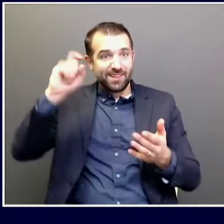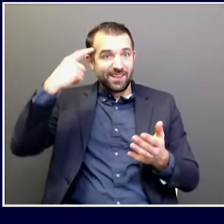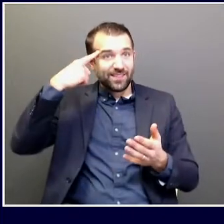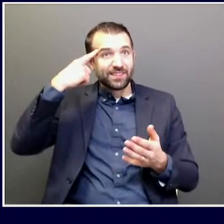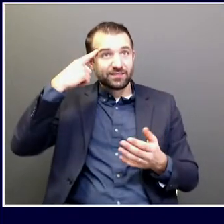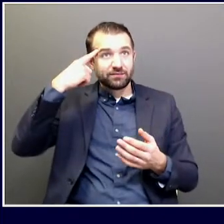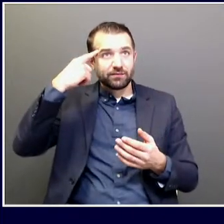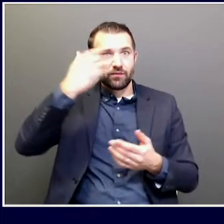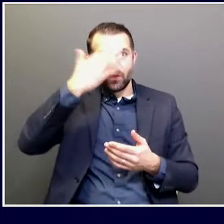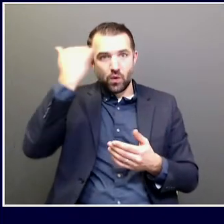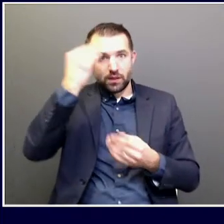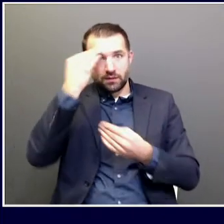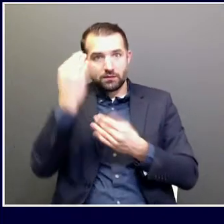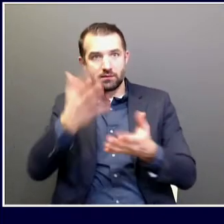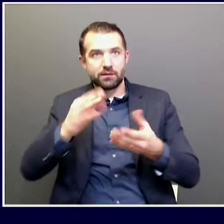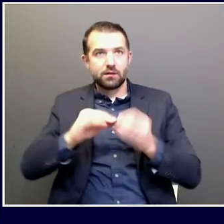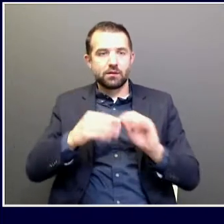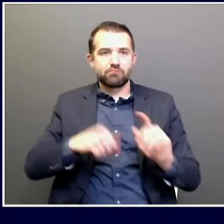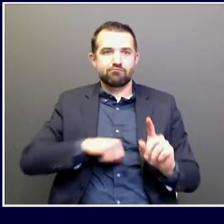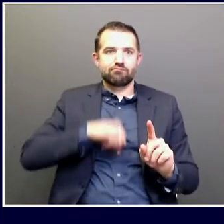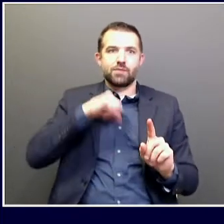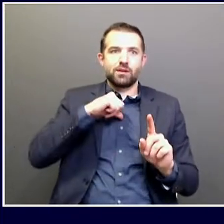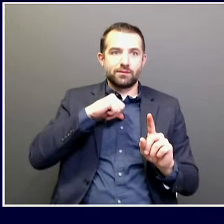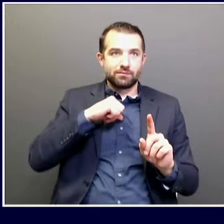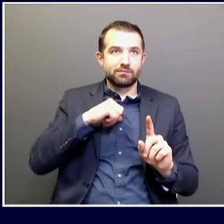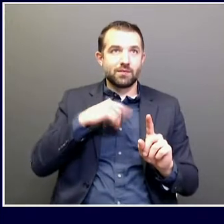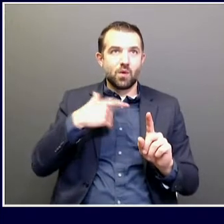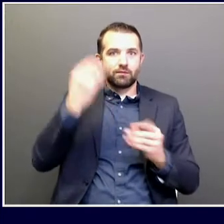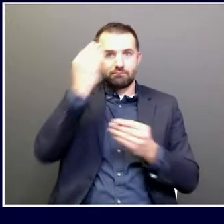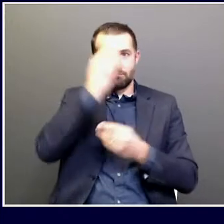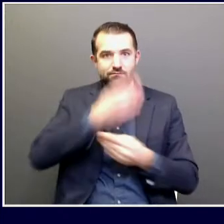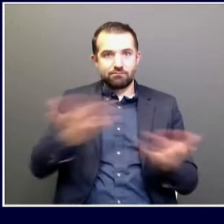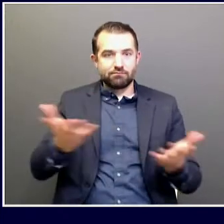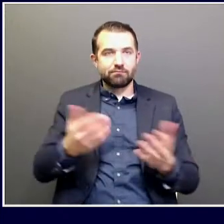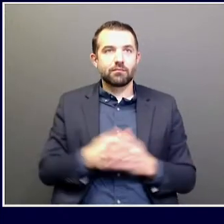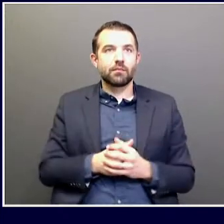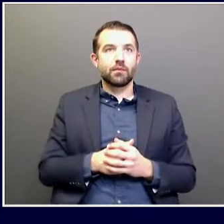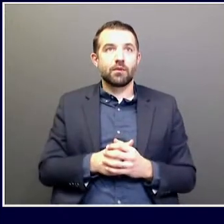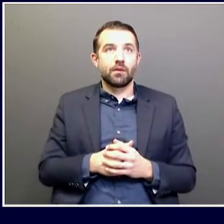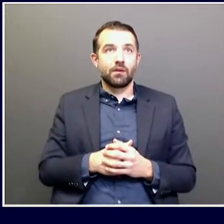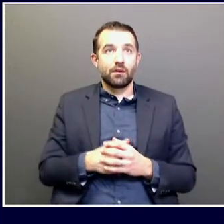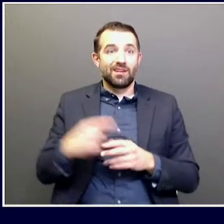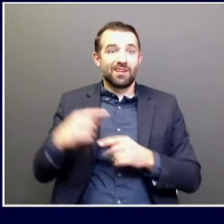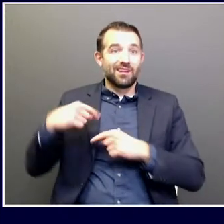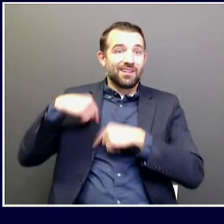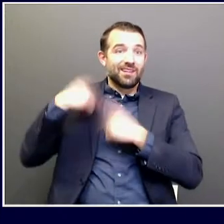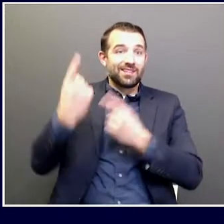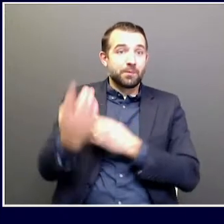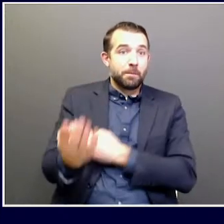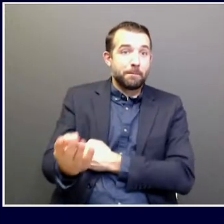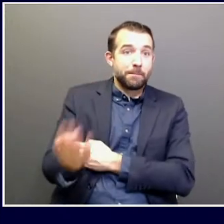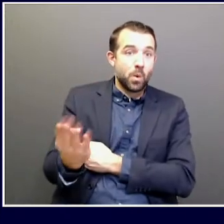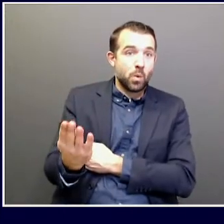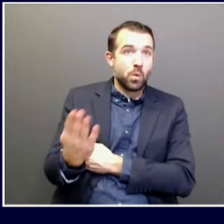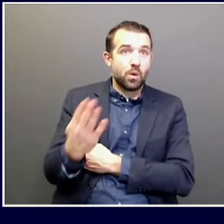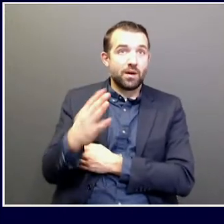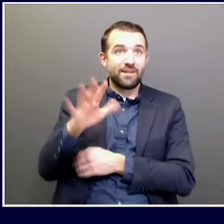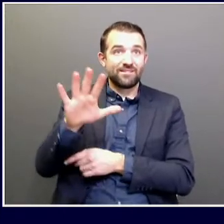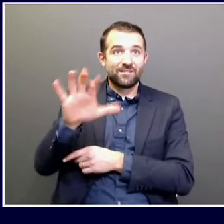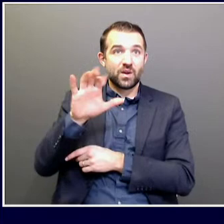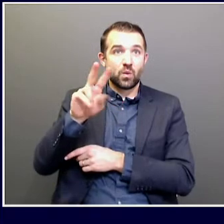which I'm really proud of. As of the beginning of the briefing, we were at 524 shots given